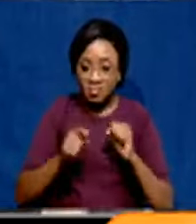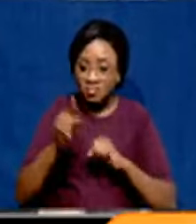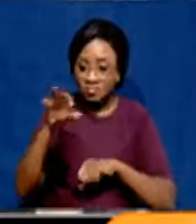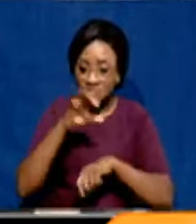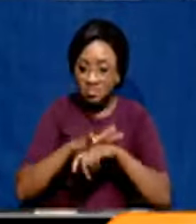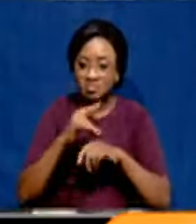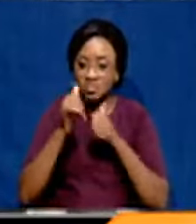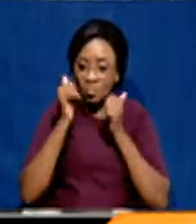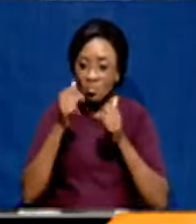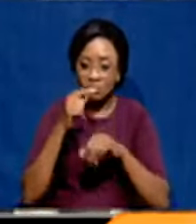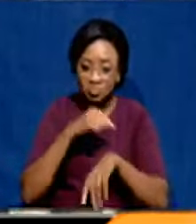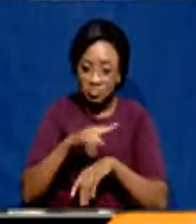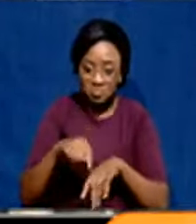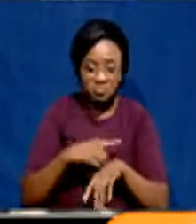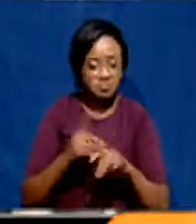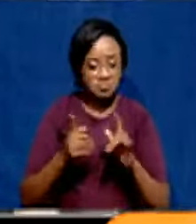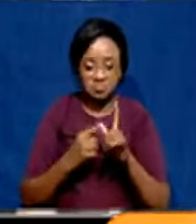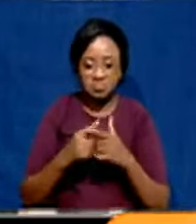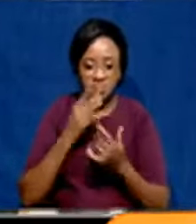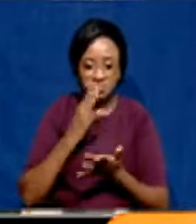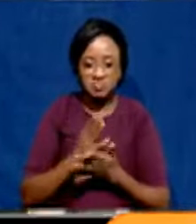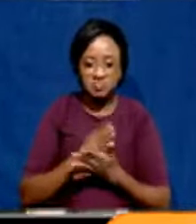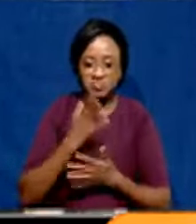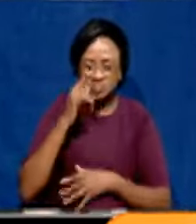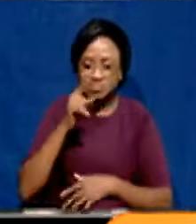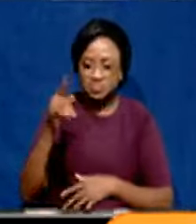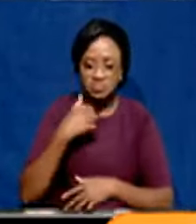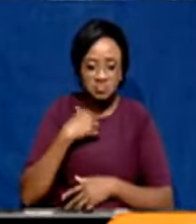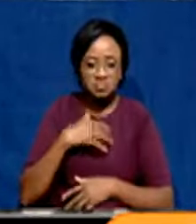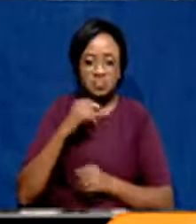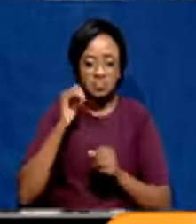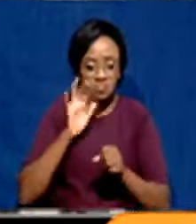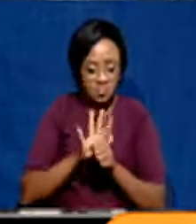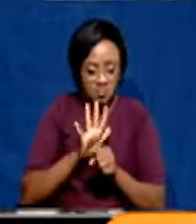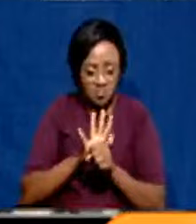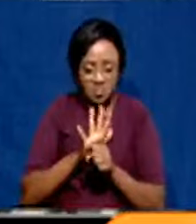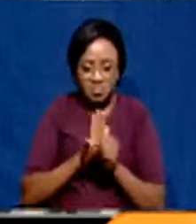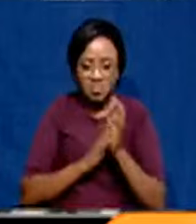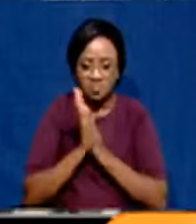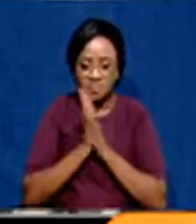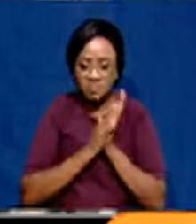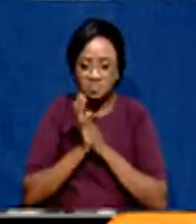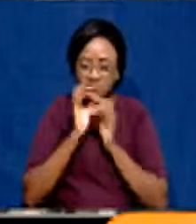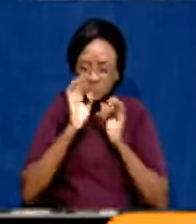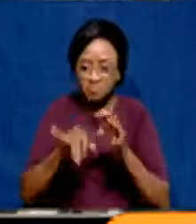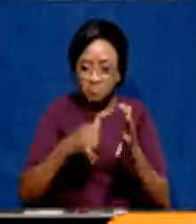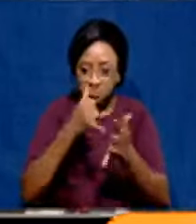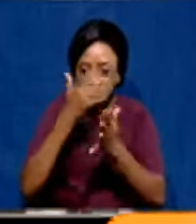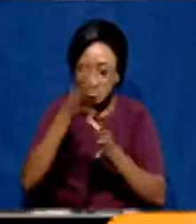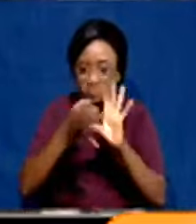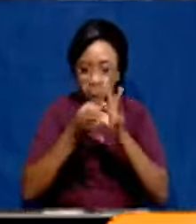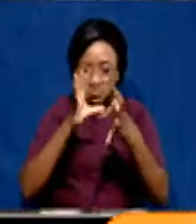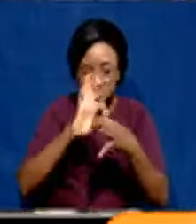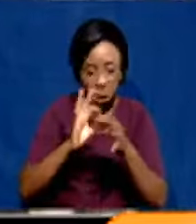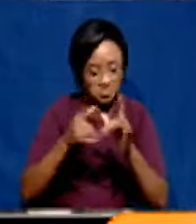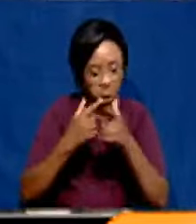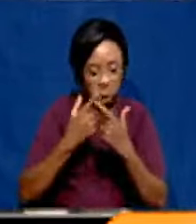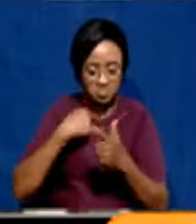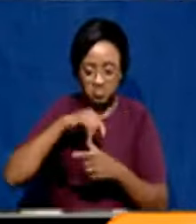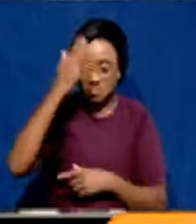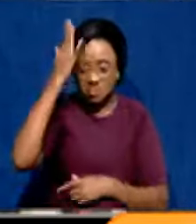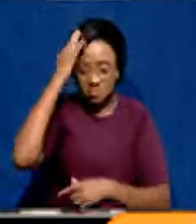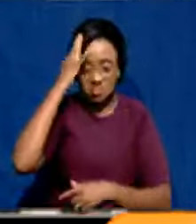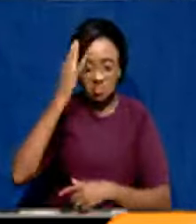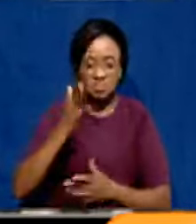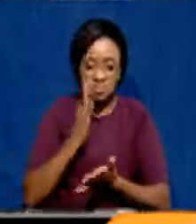numbers. So he was going to do that. He's an athlete that had a lot of promise. If he made it to the Olympics, we know for sure it would have been a great,